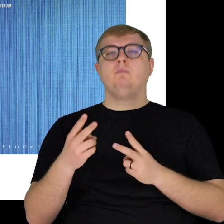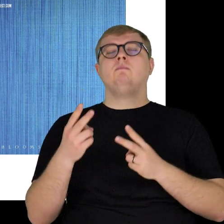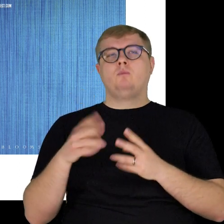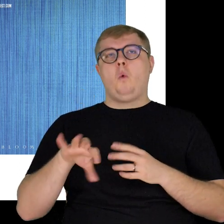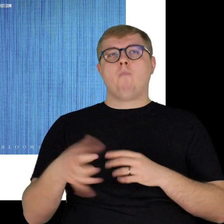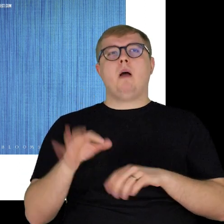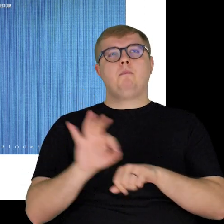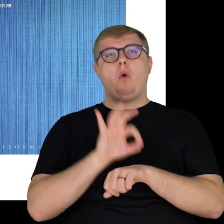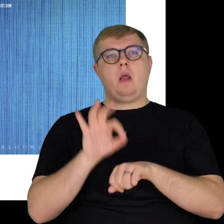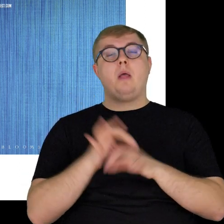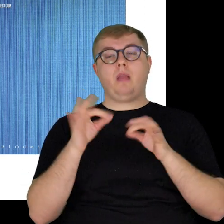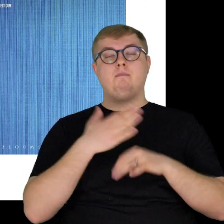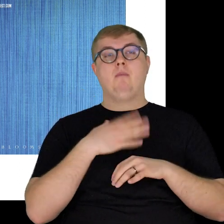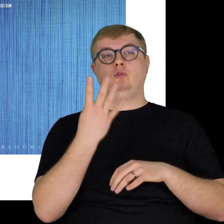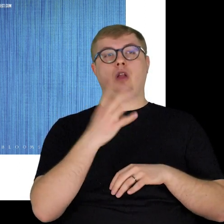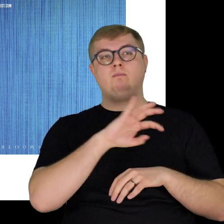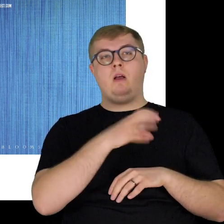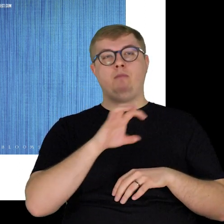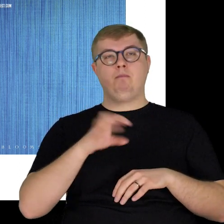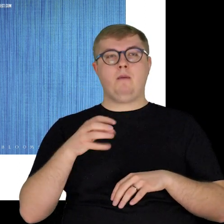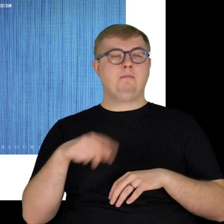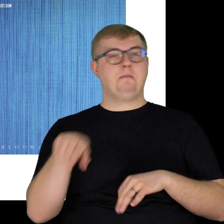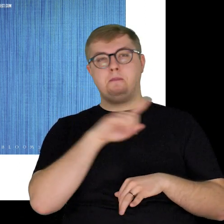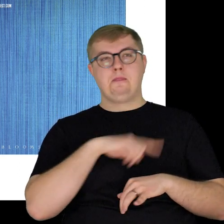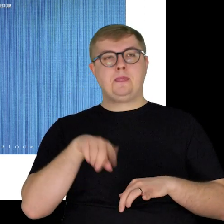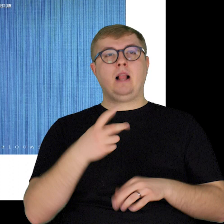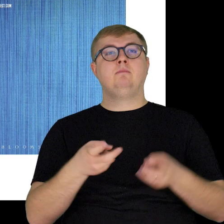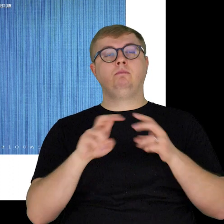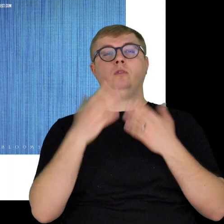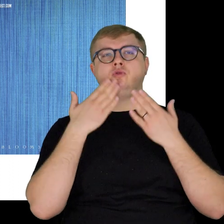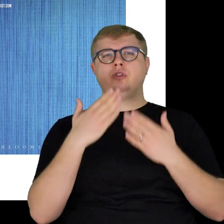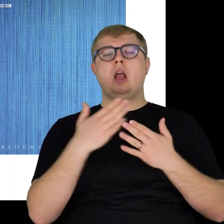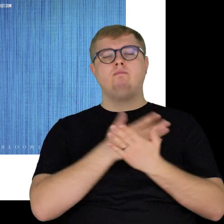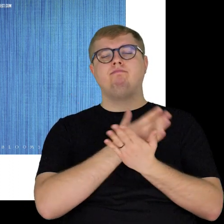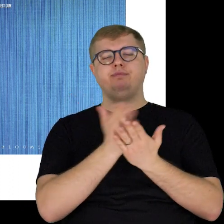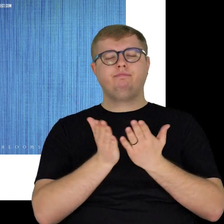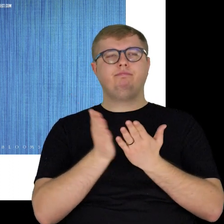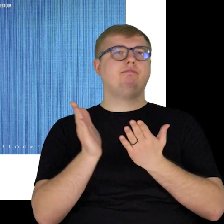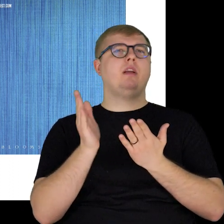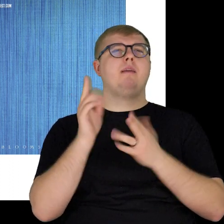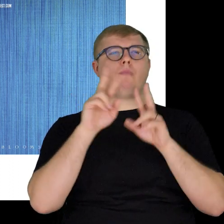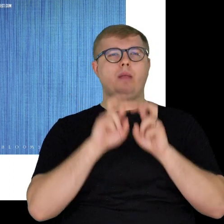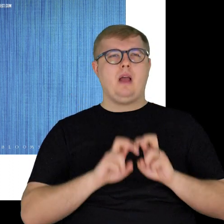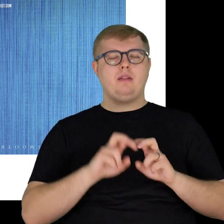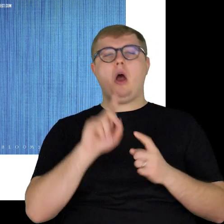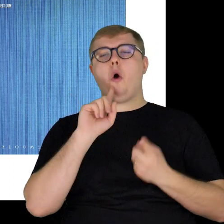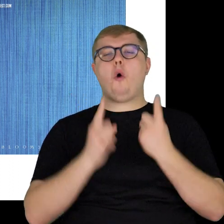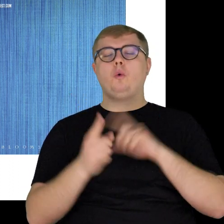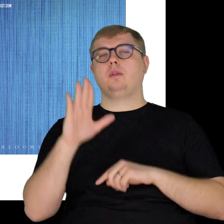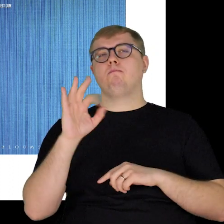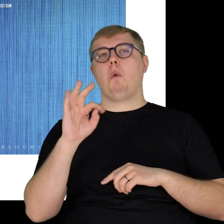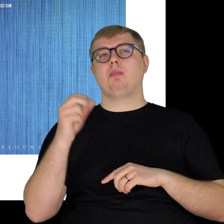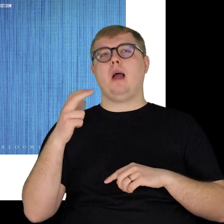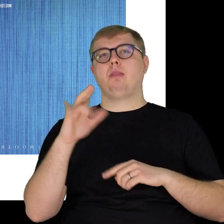mappings produced within the frame of an interdisciplinary research on the Botanical Garden in Berlin, and so